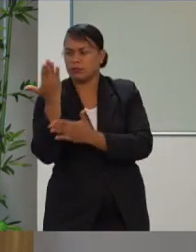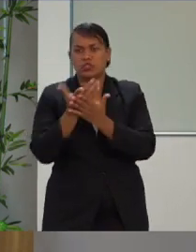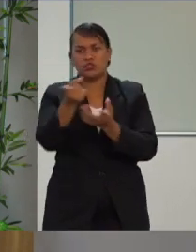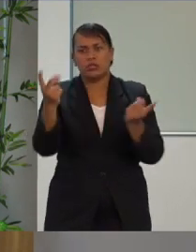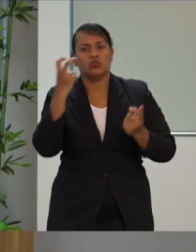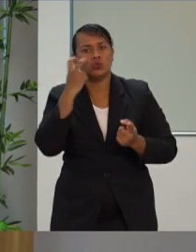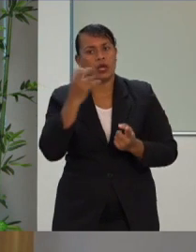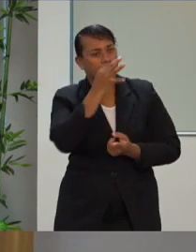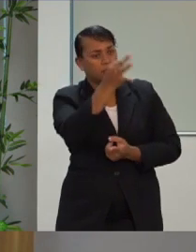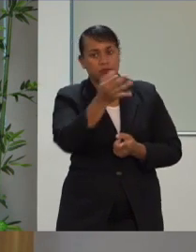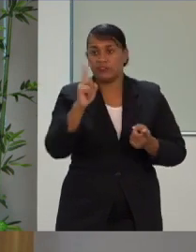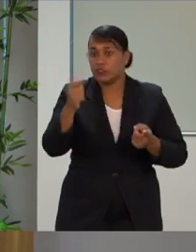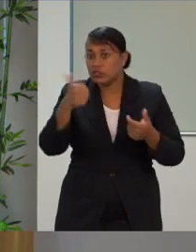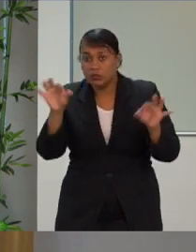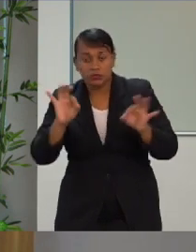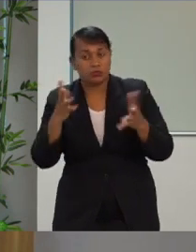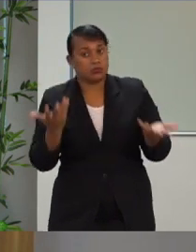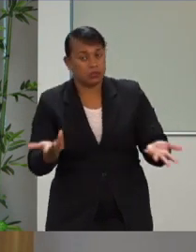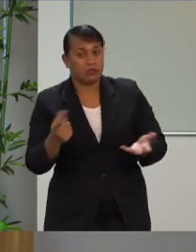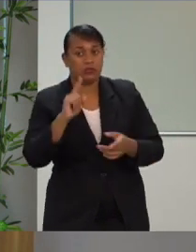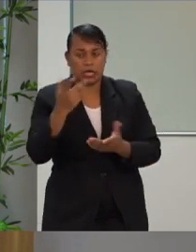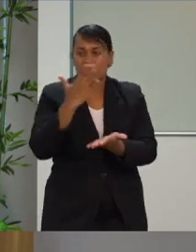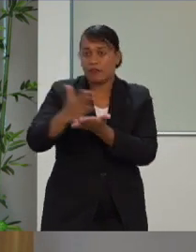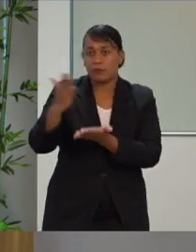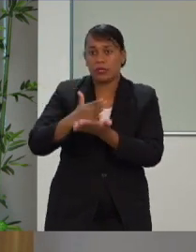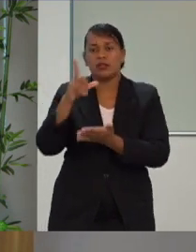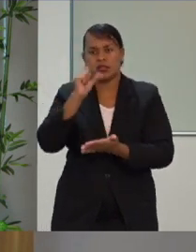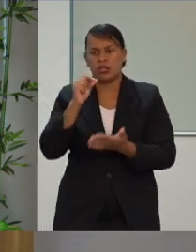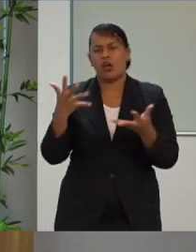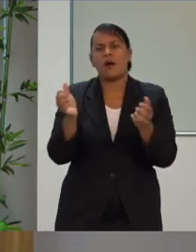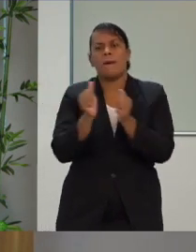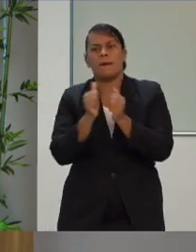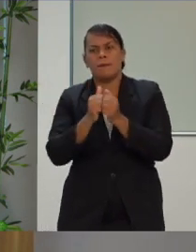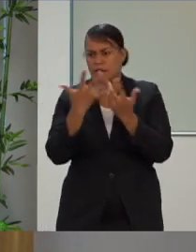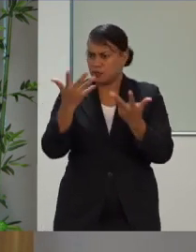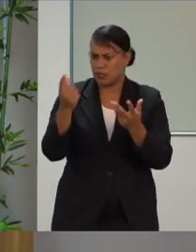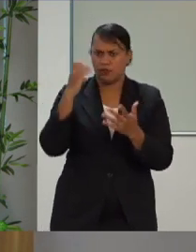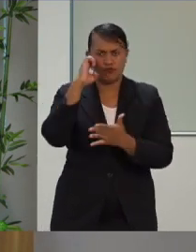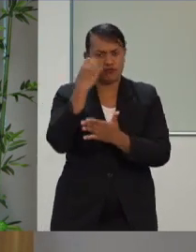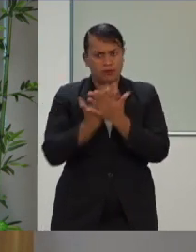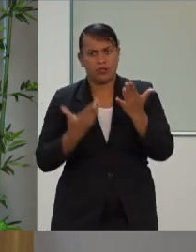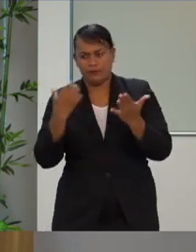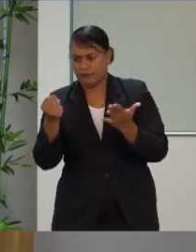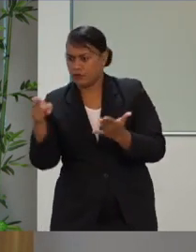or indirectly, and they have the documentation to prove that, then they'll be able to access their funds